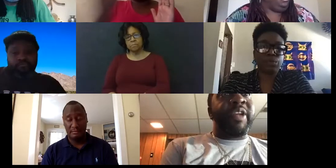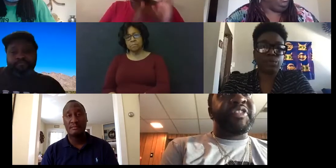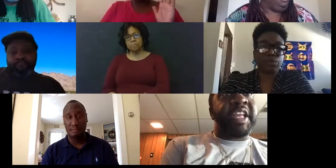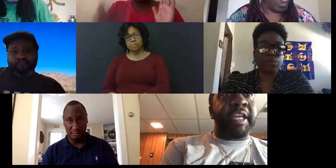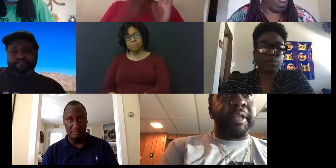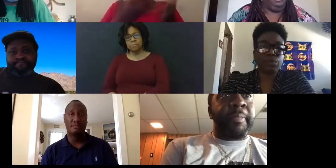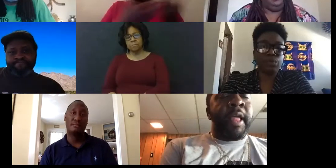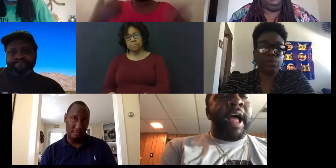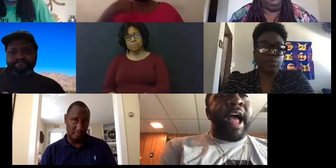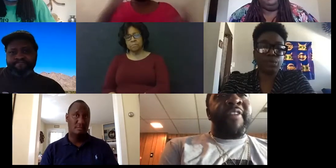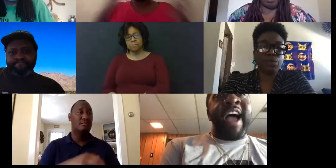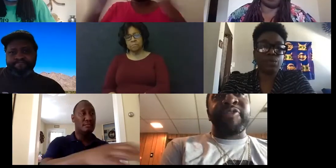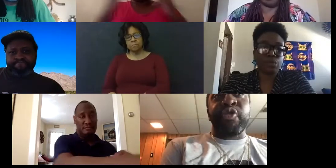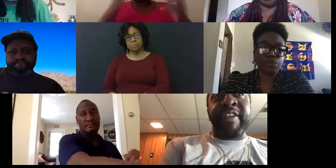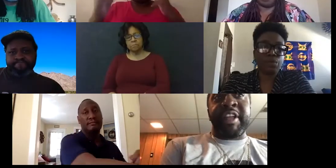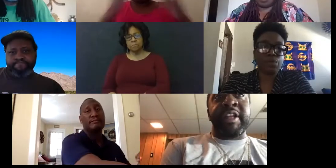that we've seen.